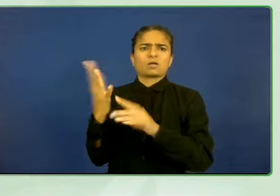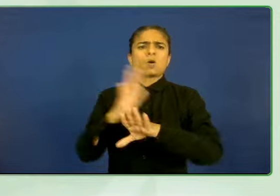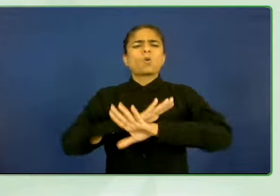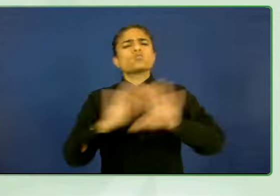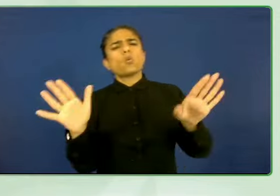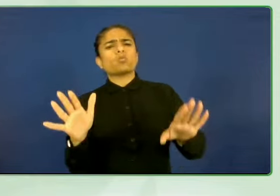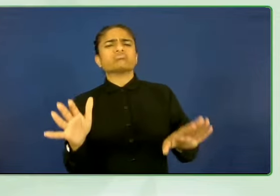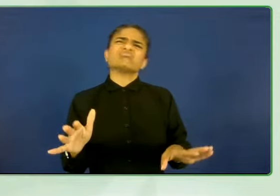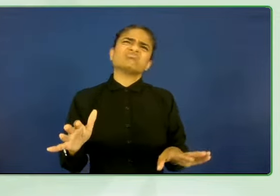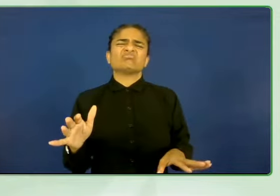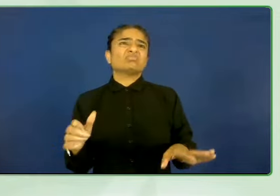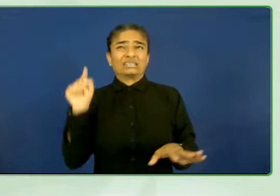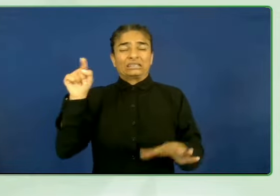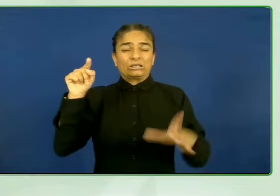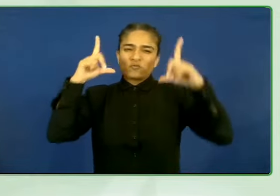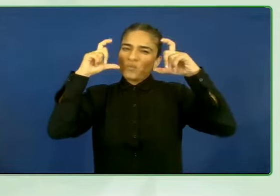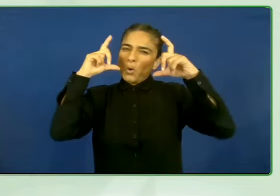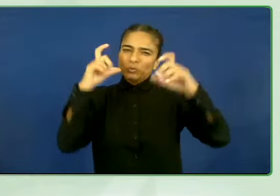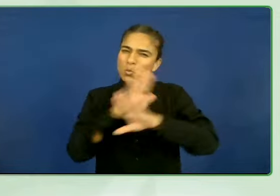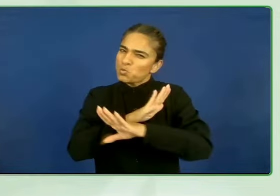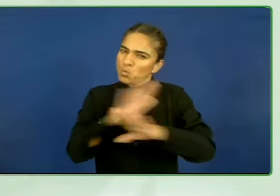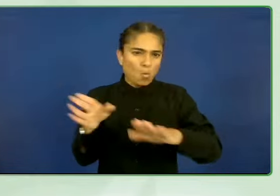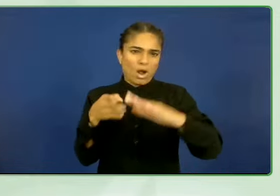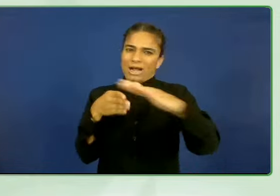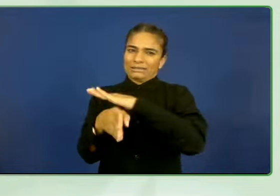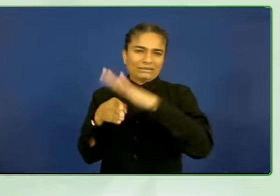is particularly impressive.